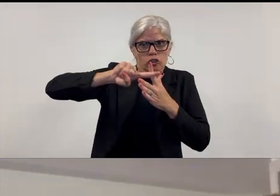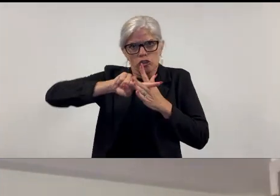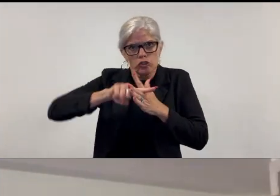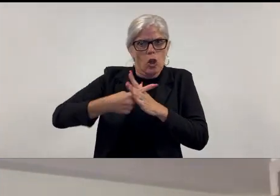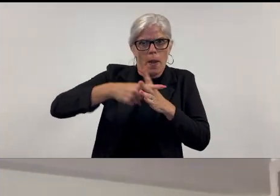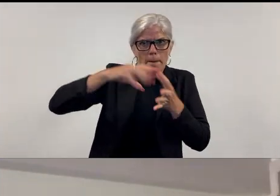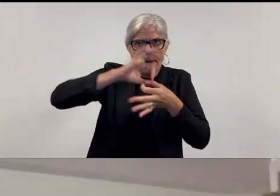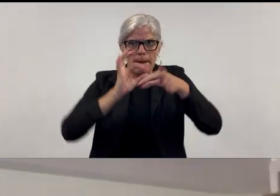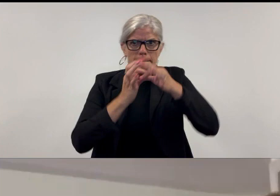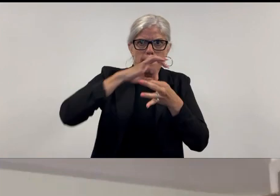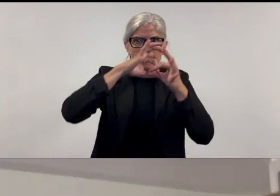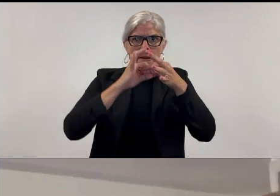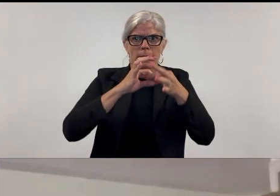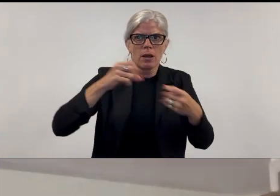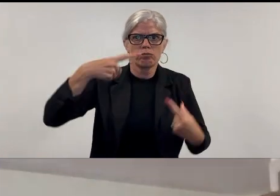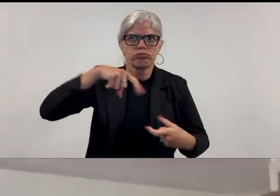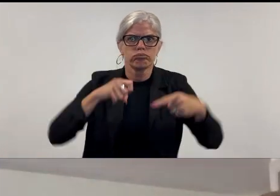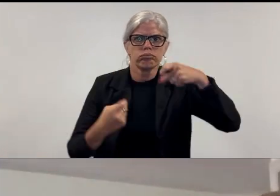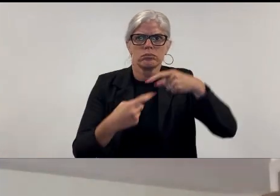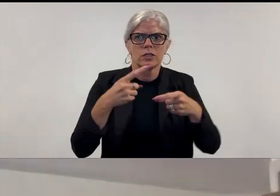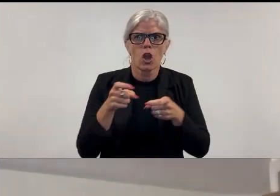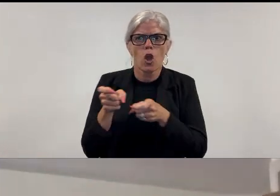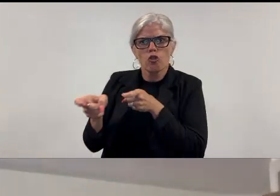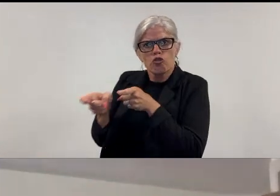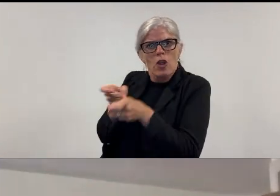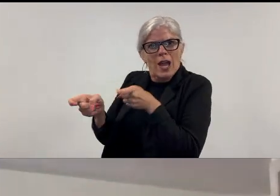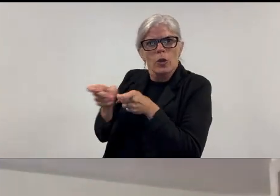the receptors in order to be more